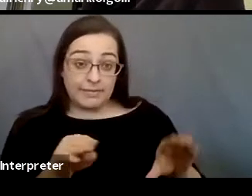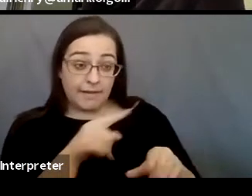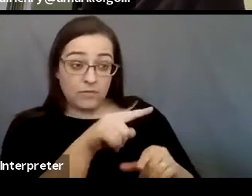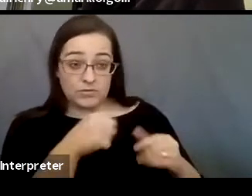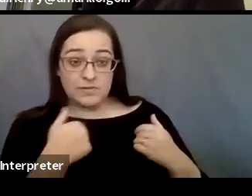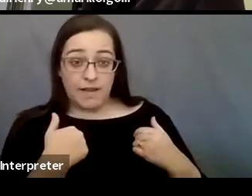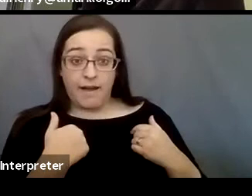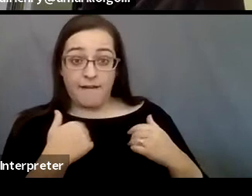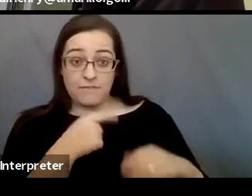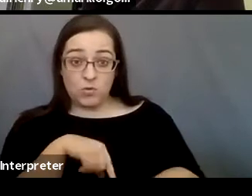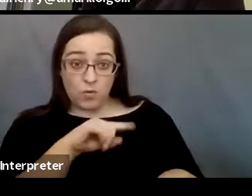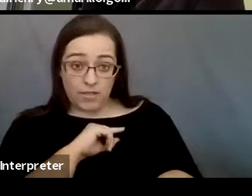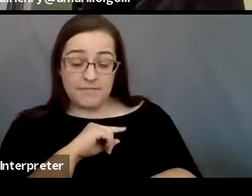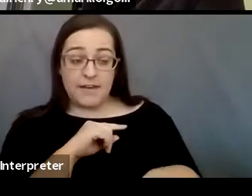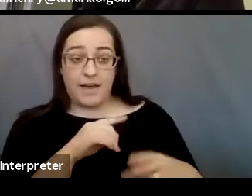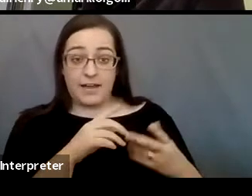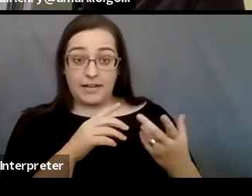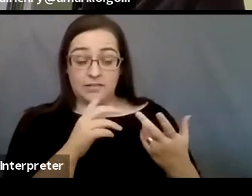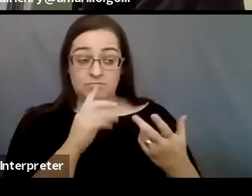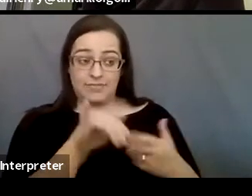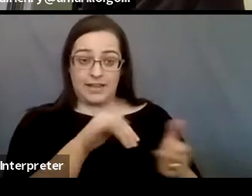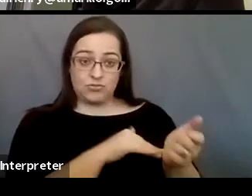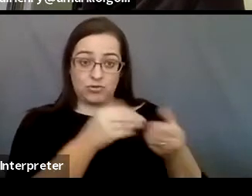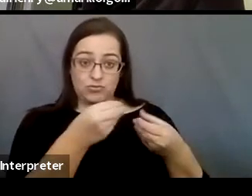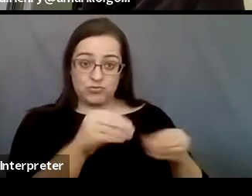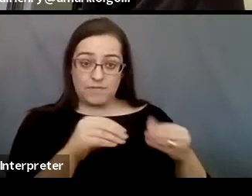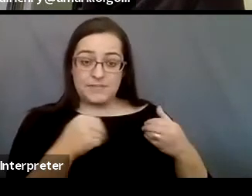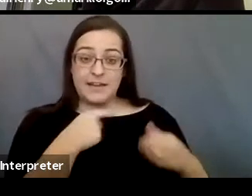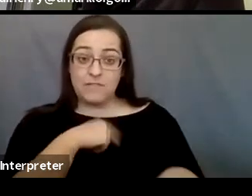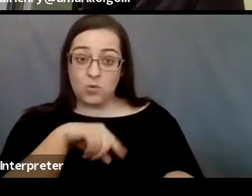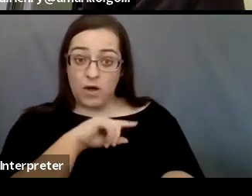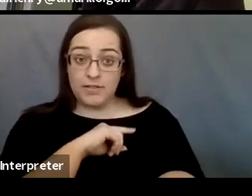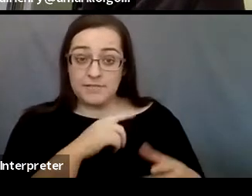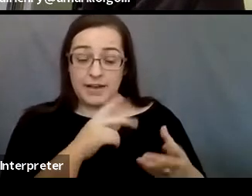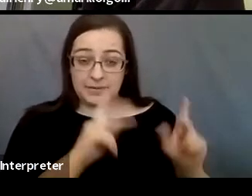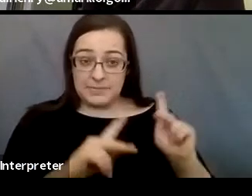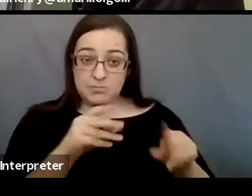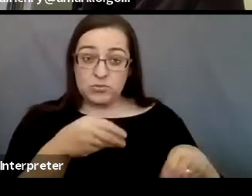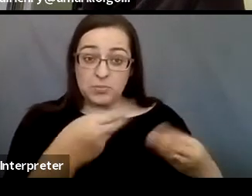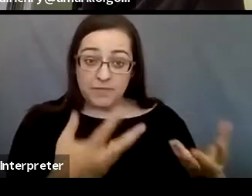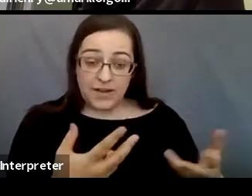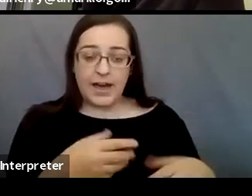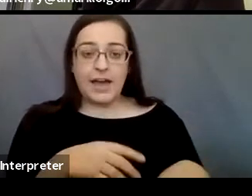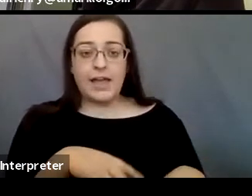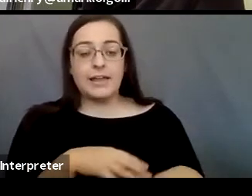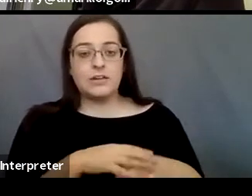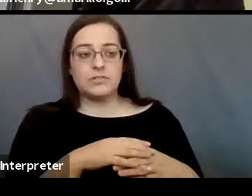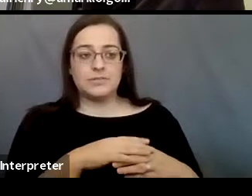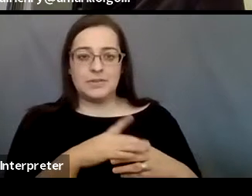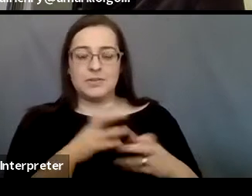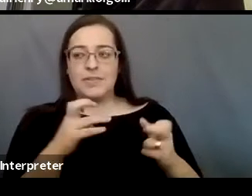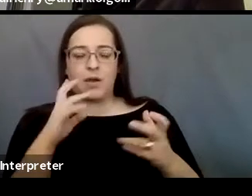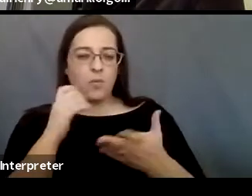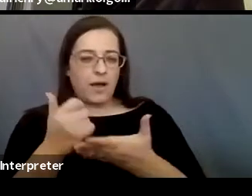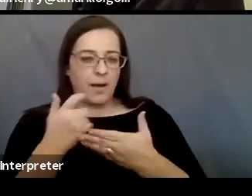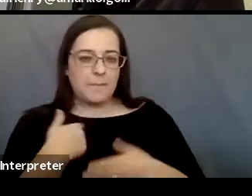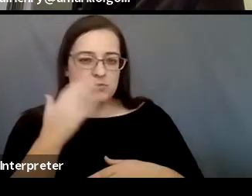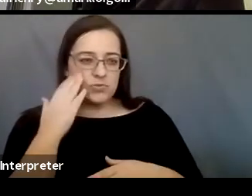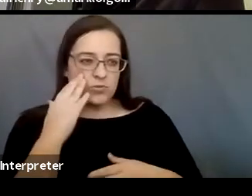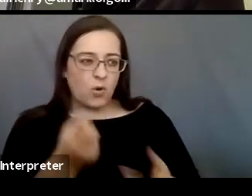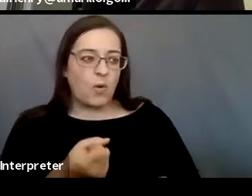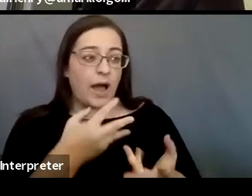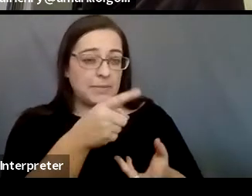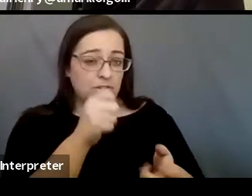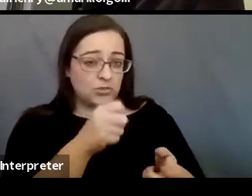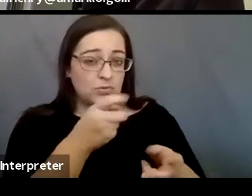that doctor's office. So that'll help manage the distribution and allocation of those resources when